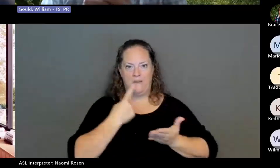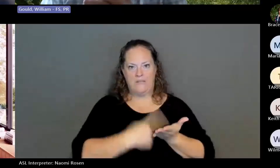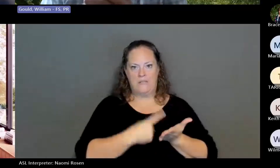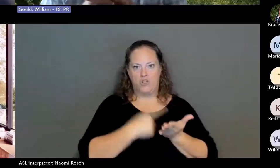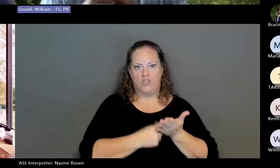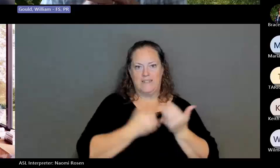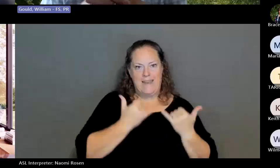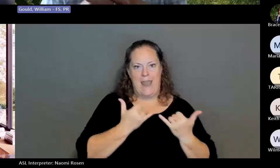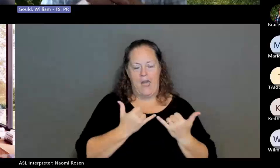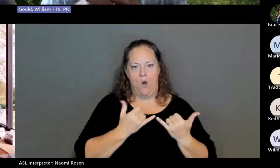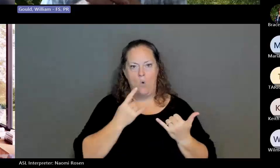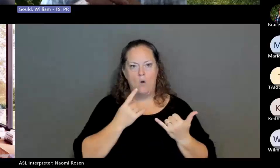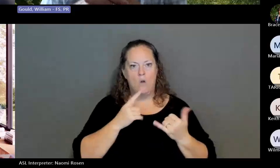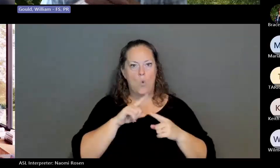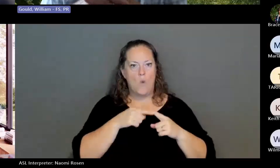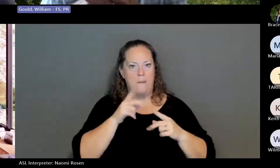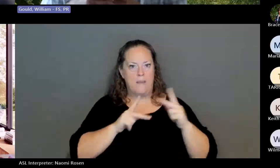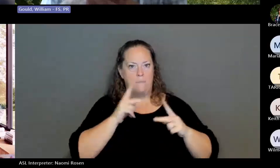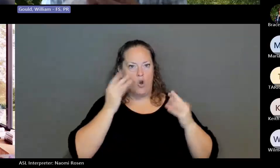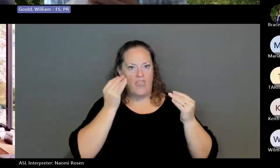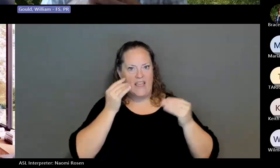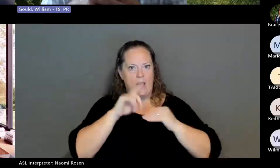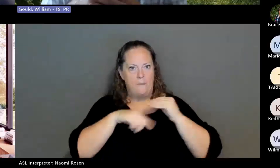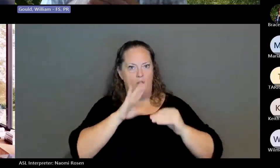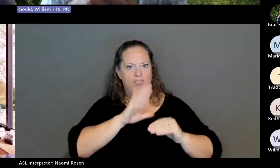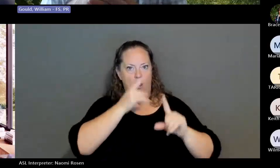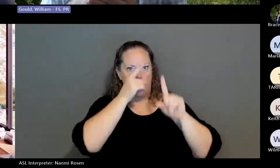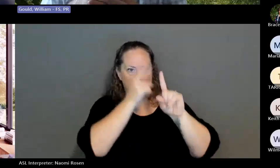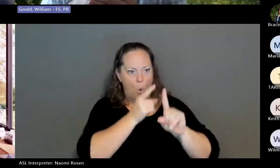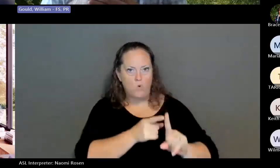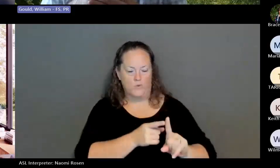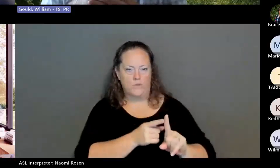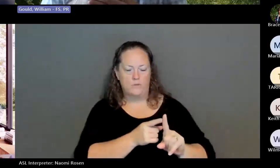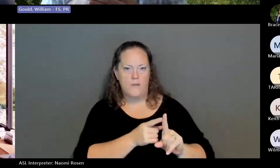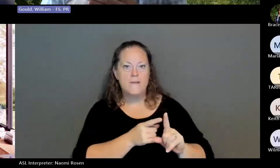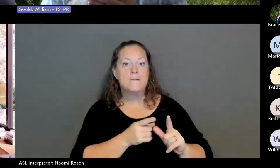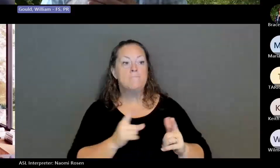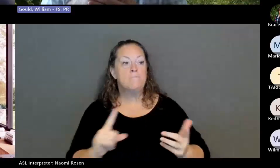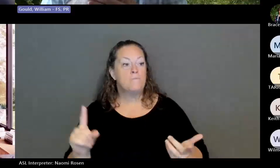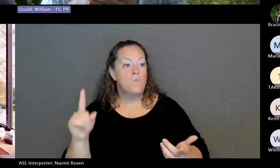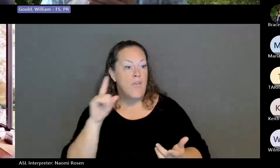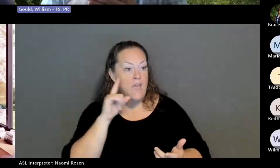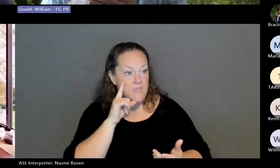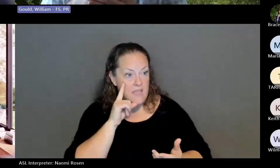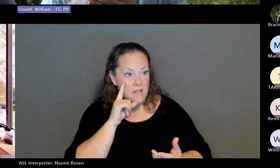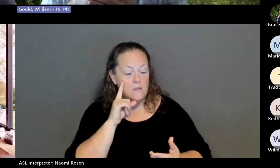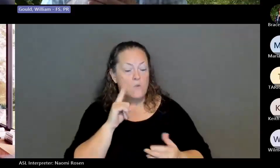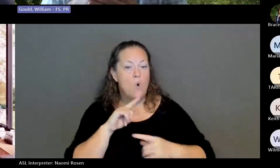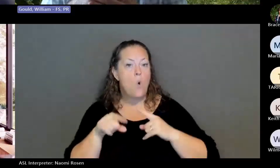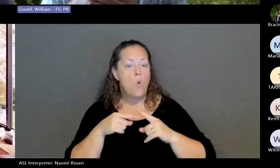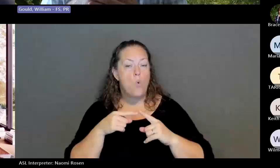objectives. I think we also do work with